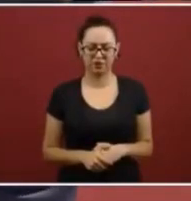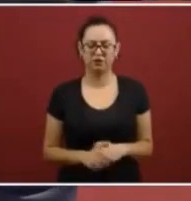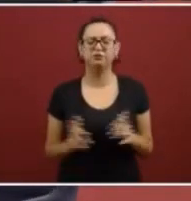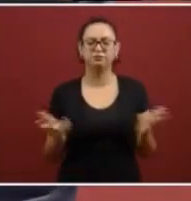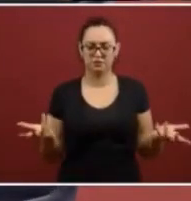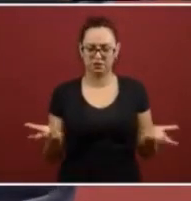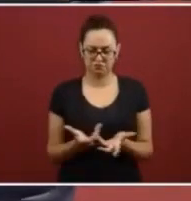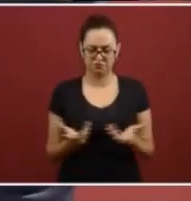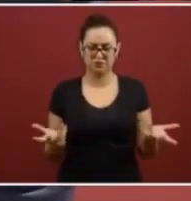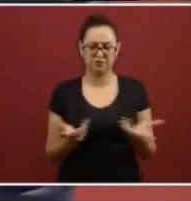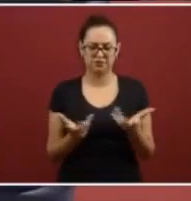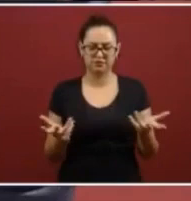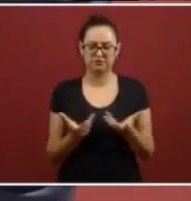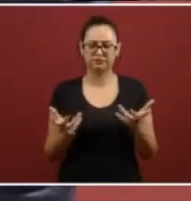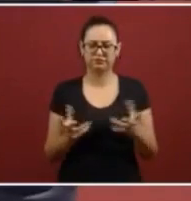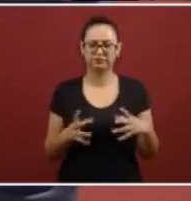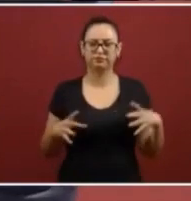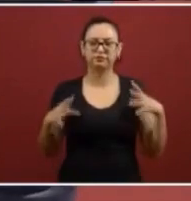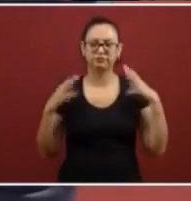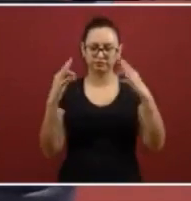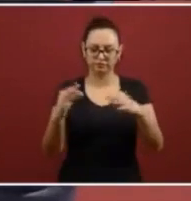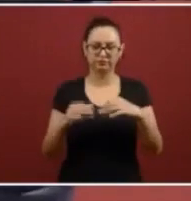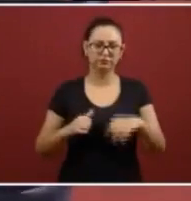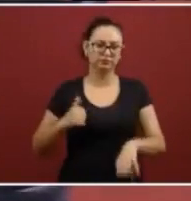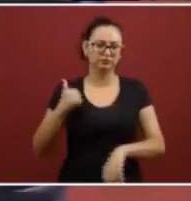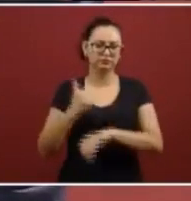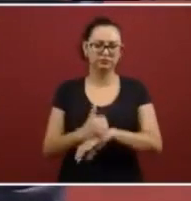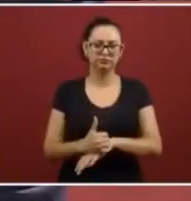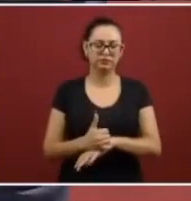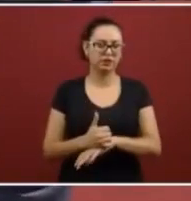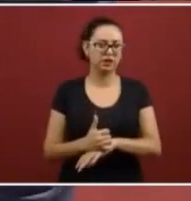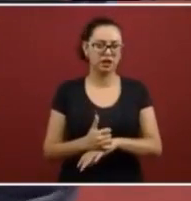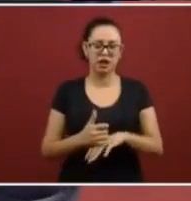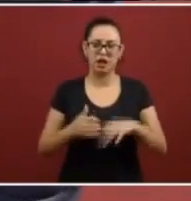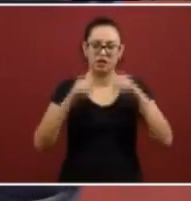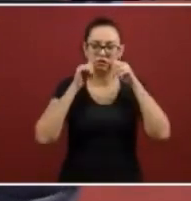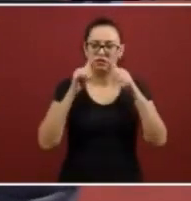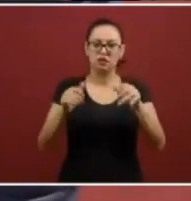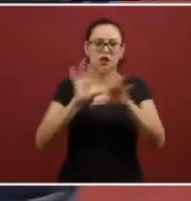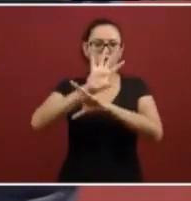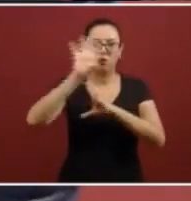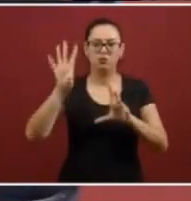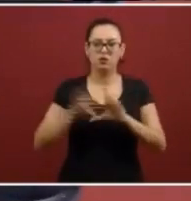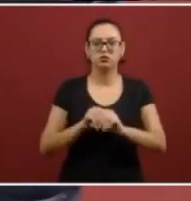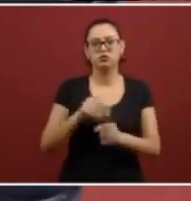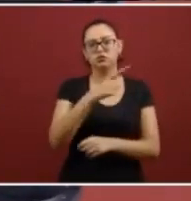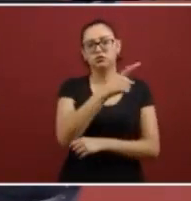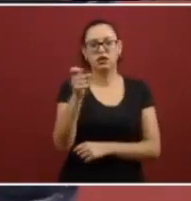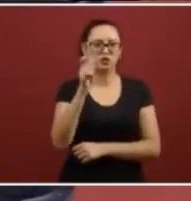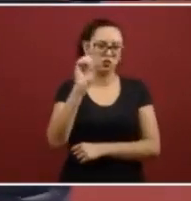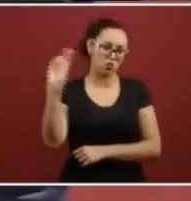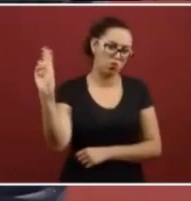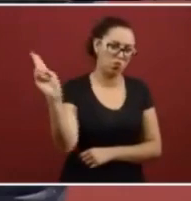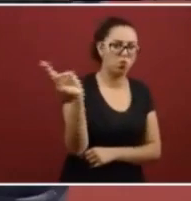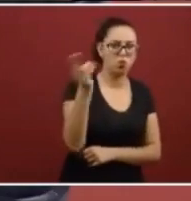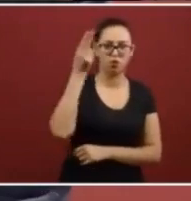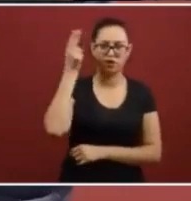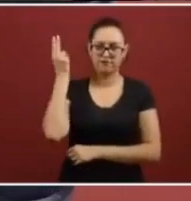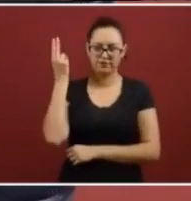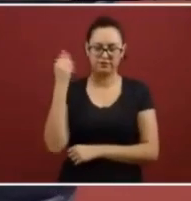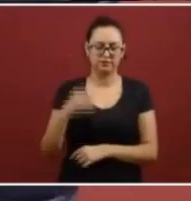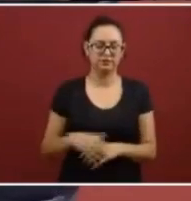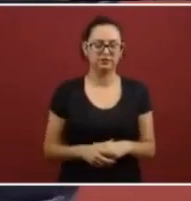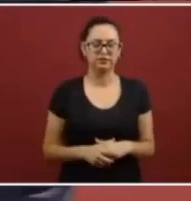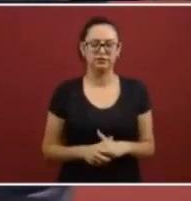para He says there's going to be an atender or las 100 a universidades organism that is going to be que se están